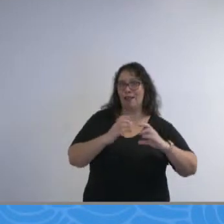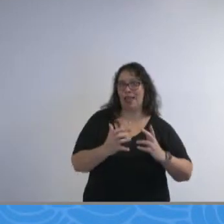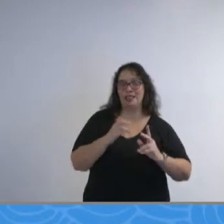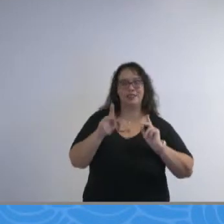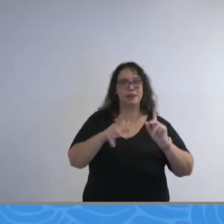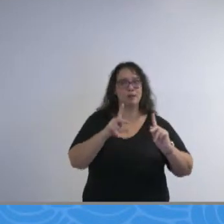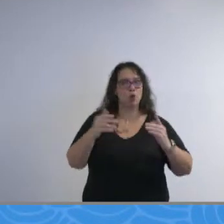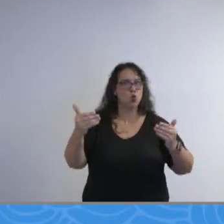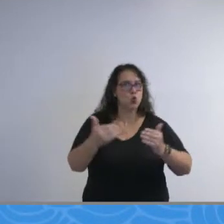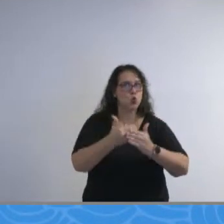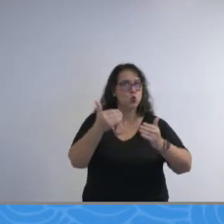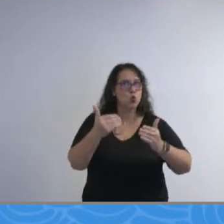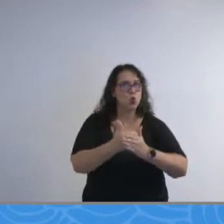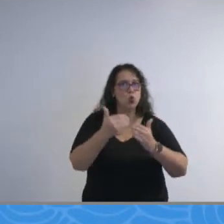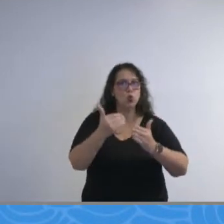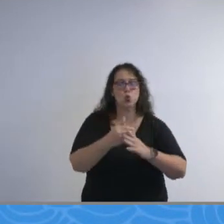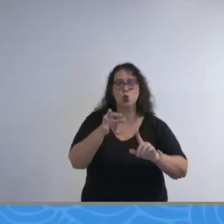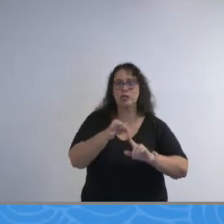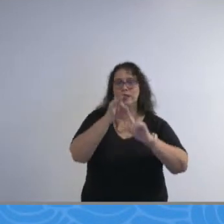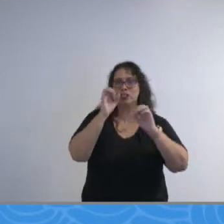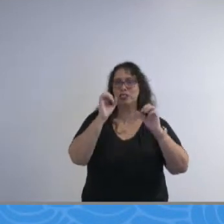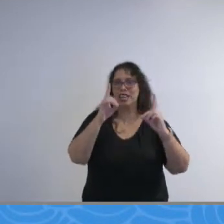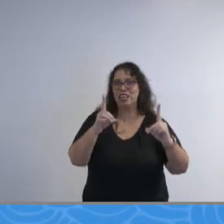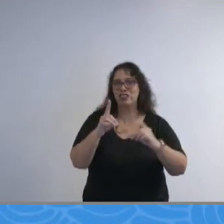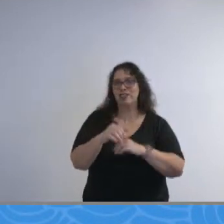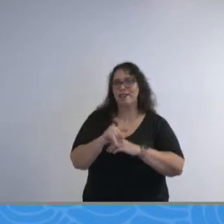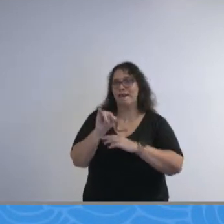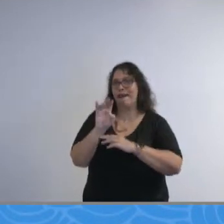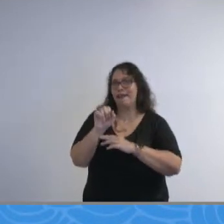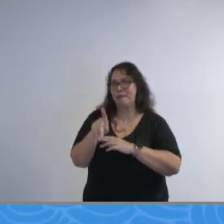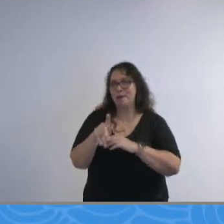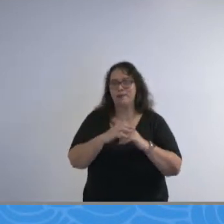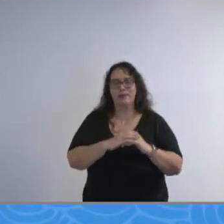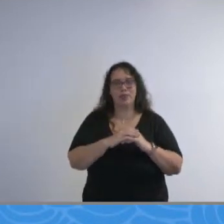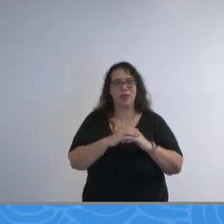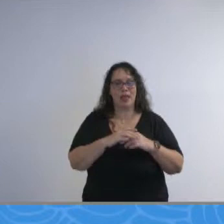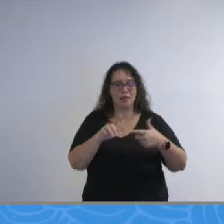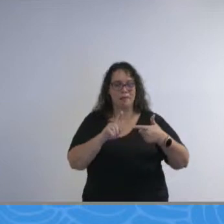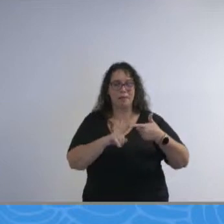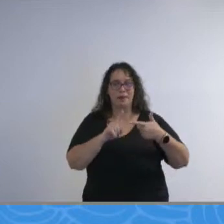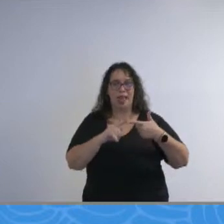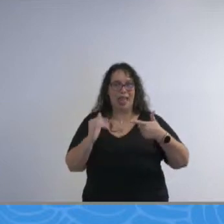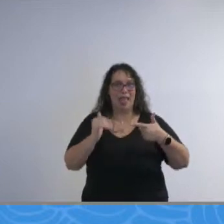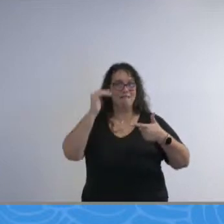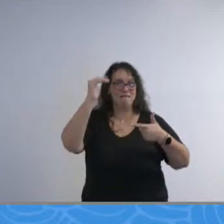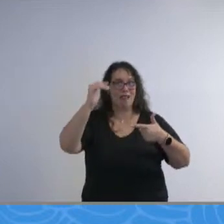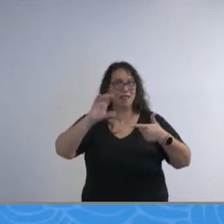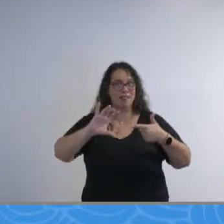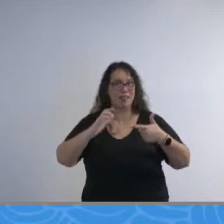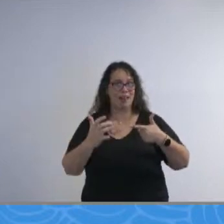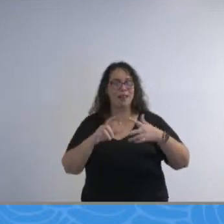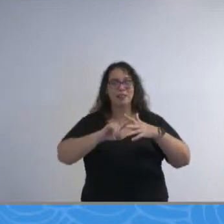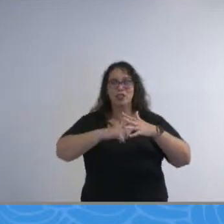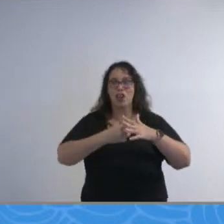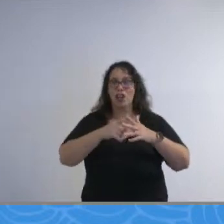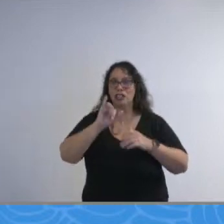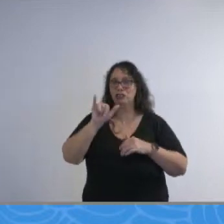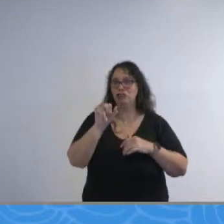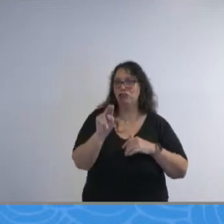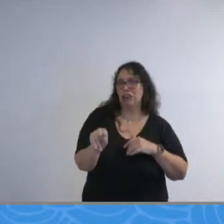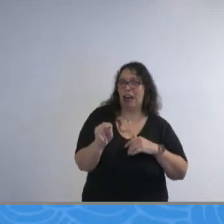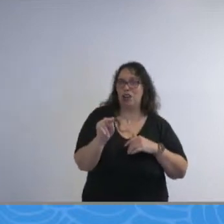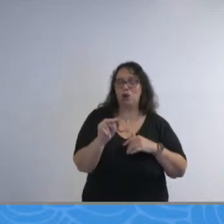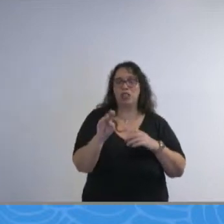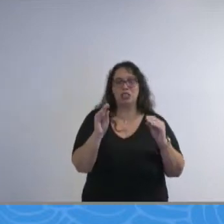to IEPs and special education. We have an advanced class, which will be starting in January, which is more